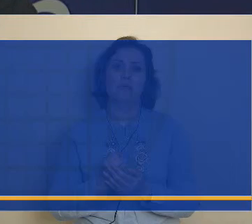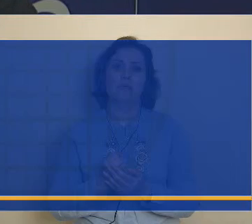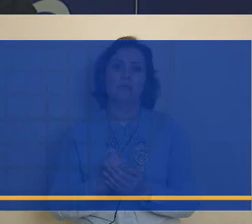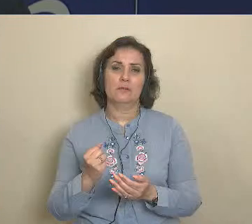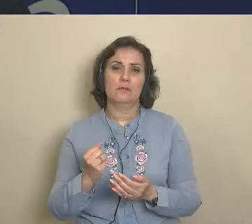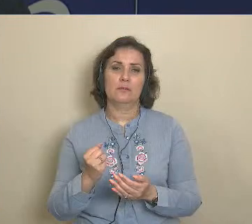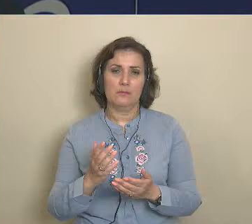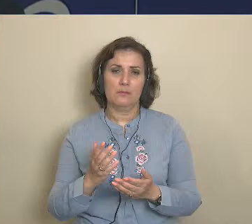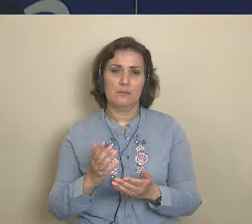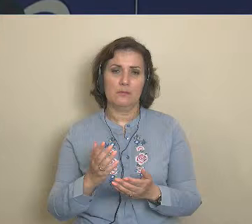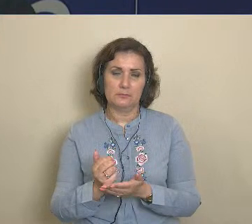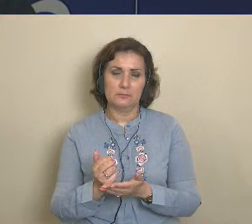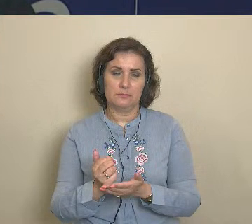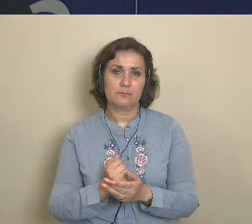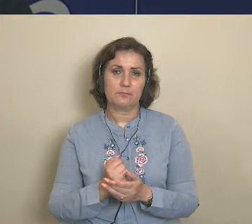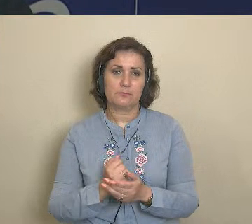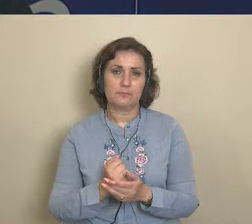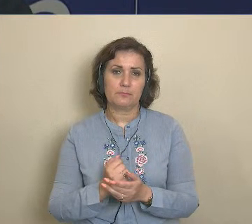care of